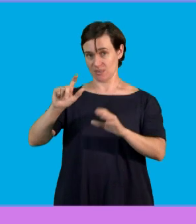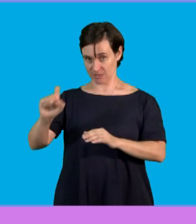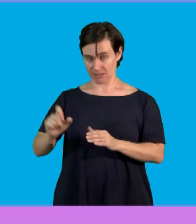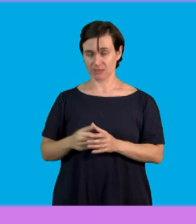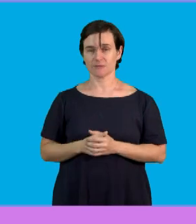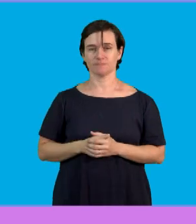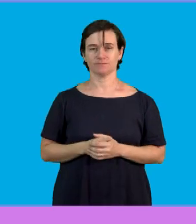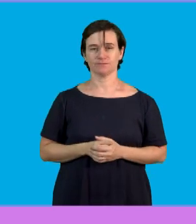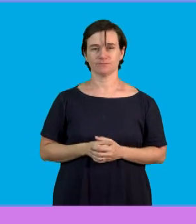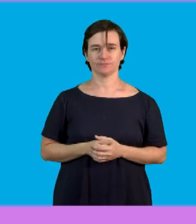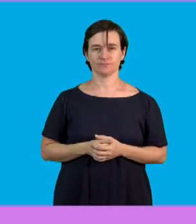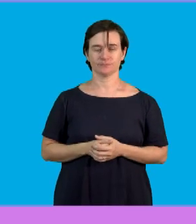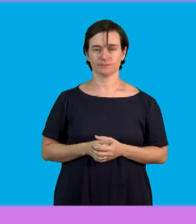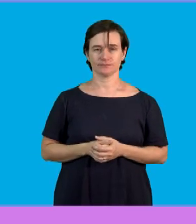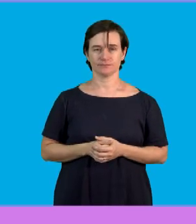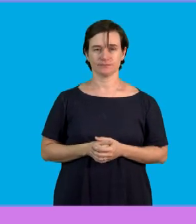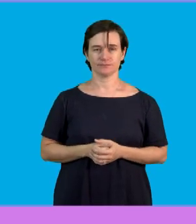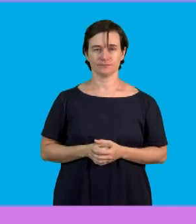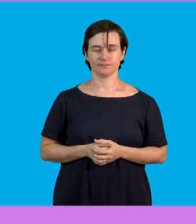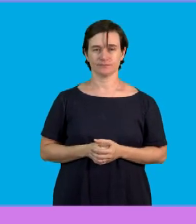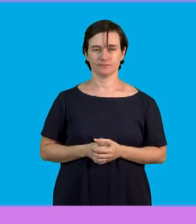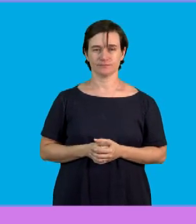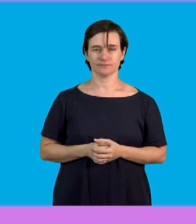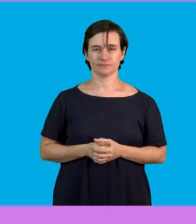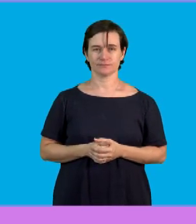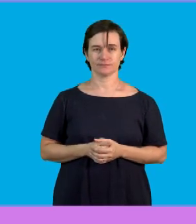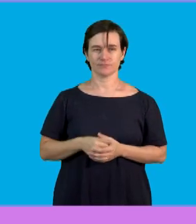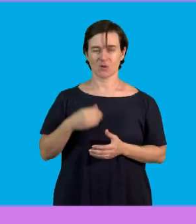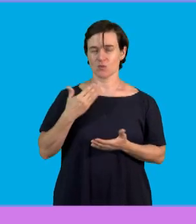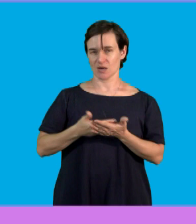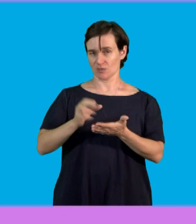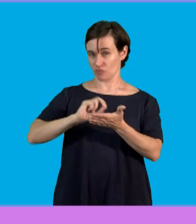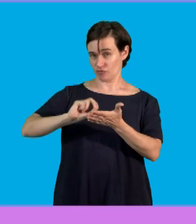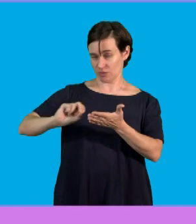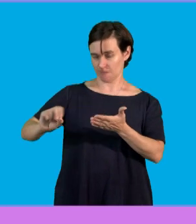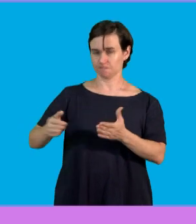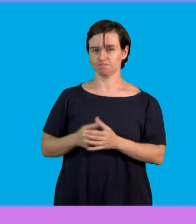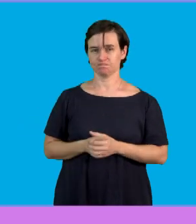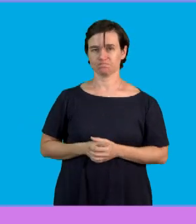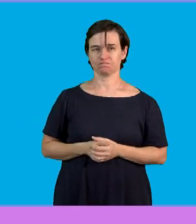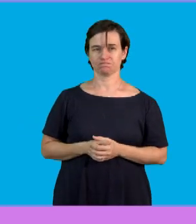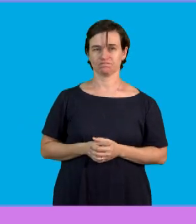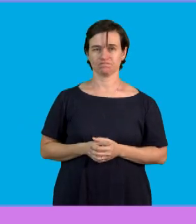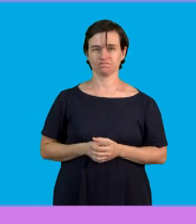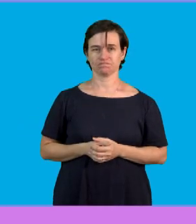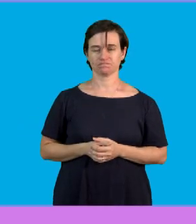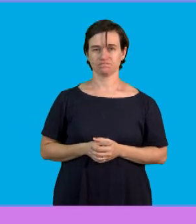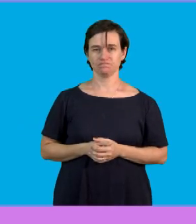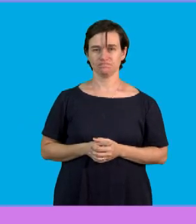26,935 rands 48 cents. So we can write that down. So we have